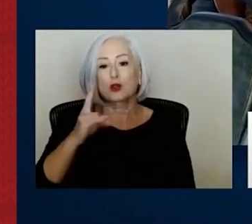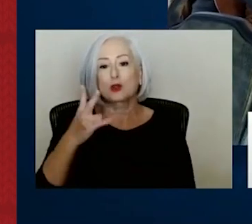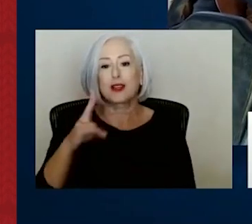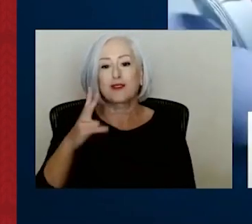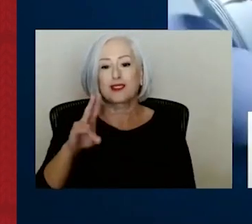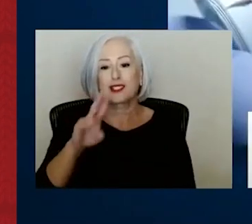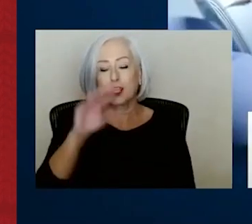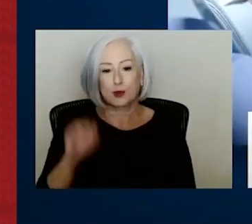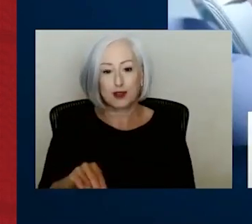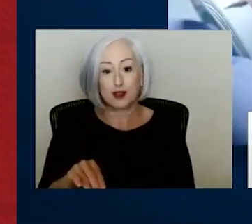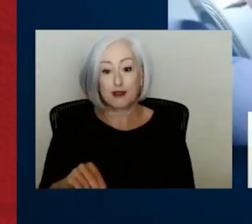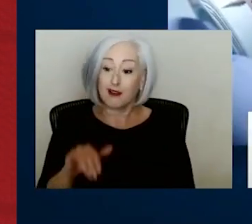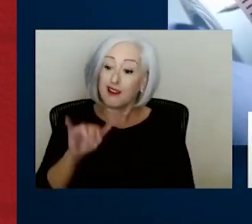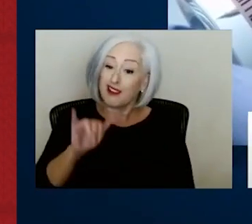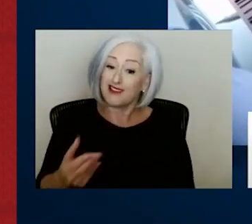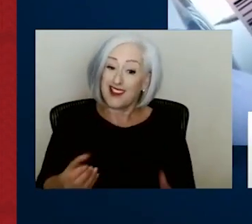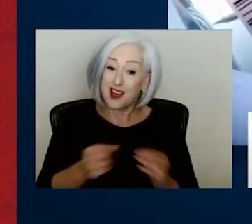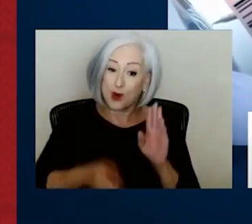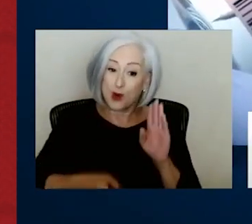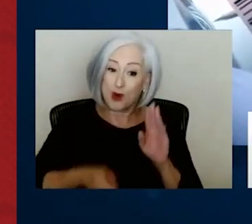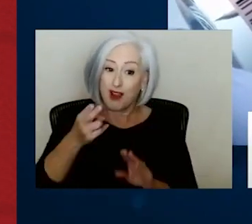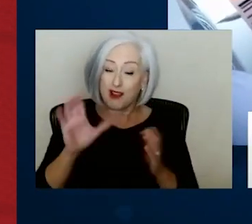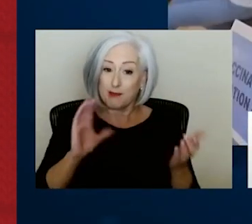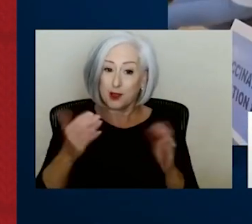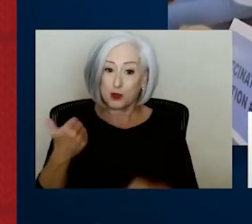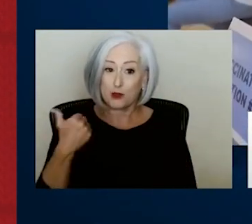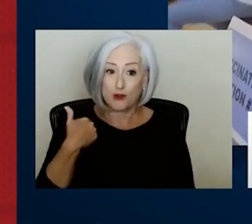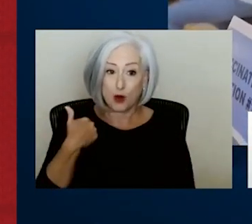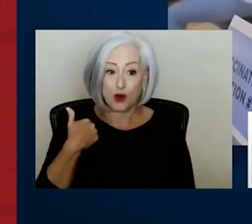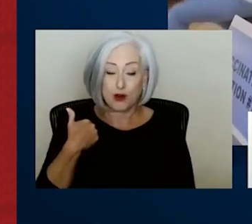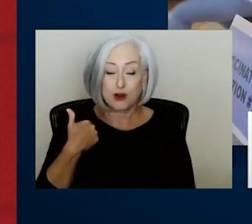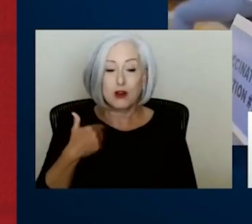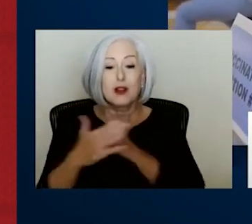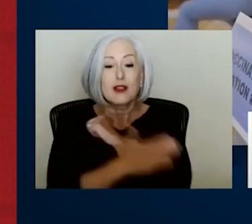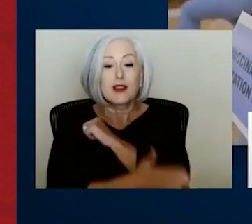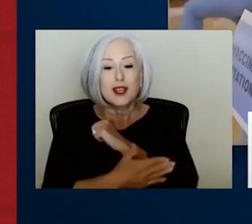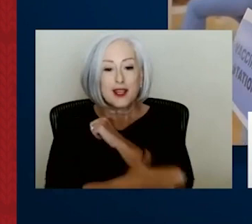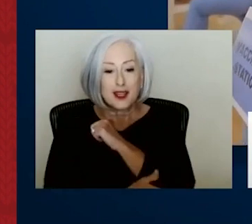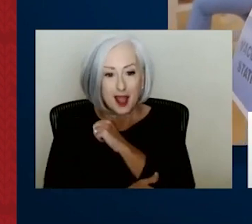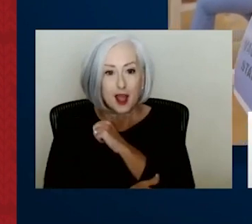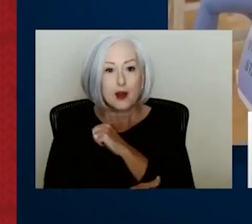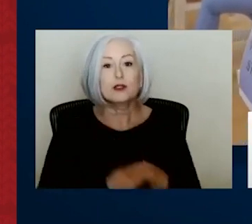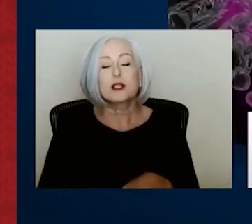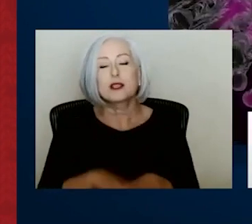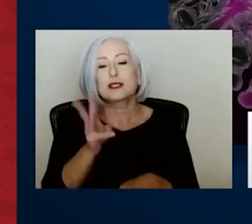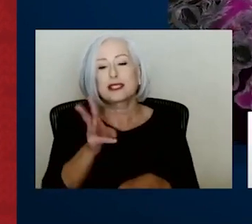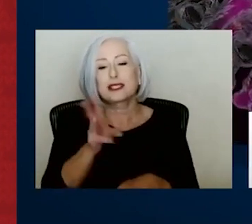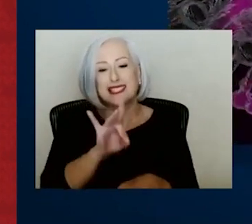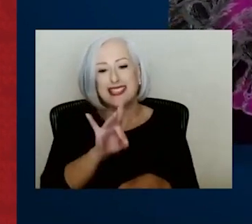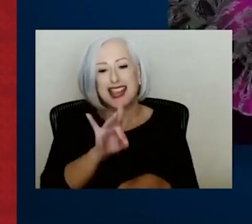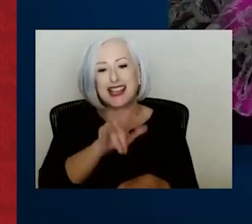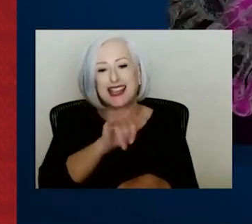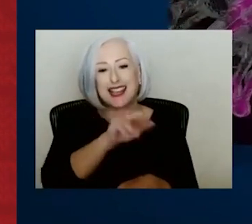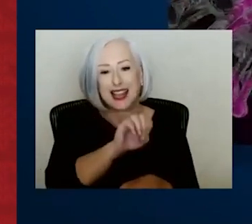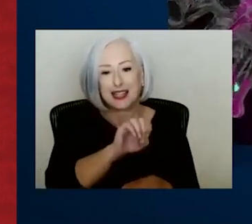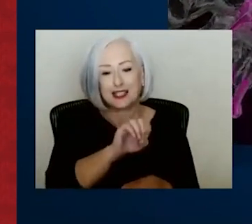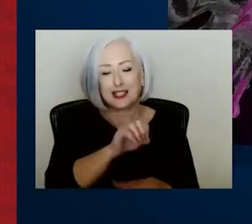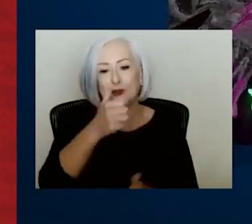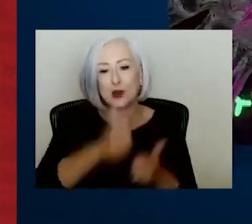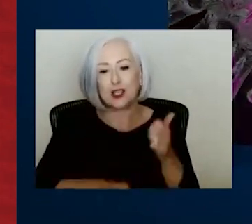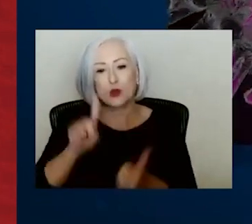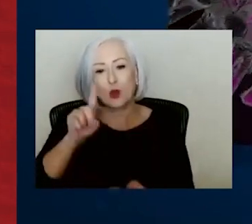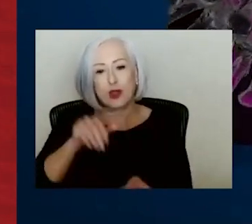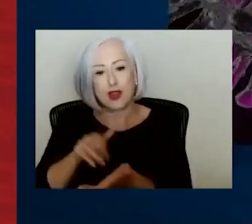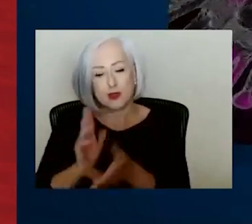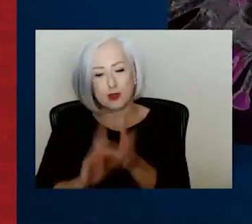the county is currently experiencing a rate of 168 cases per 100,000 people. I'm going to come back to that in just a moment, but that's a big